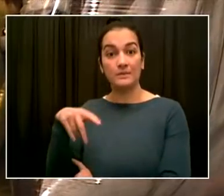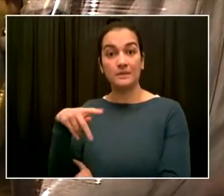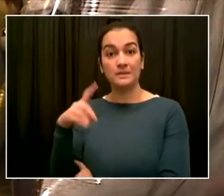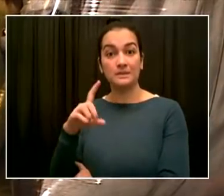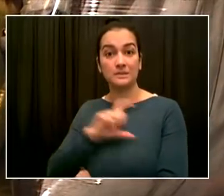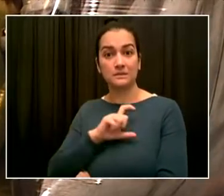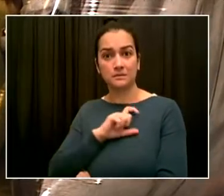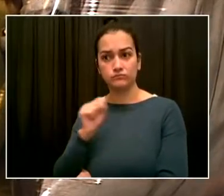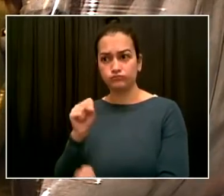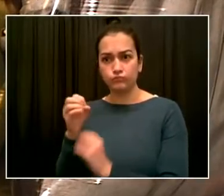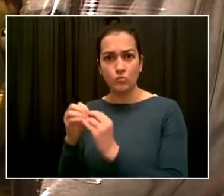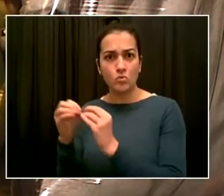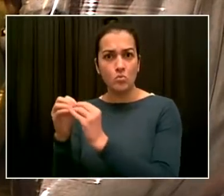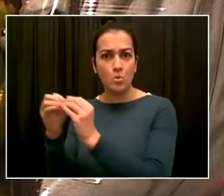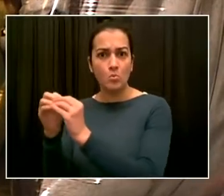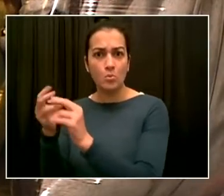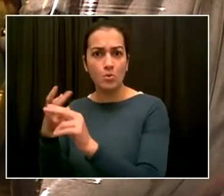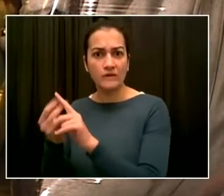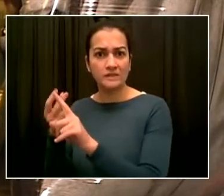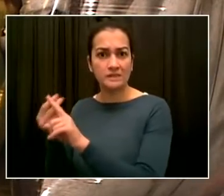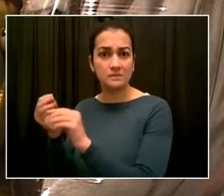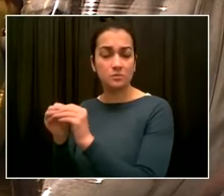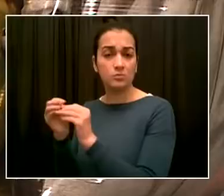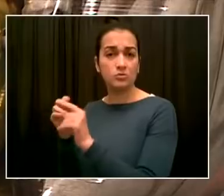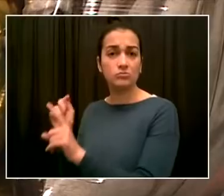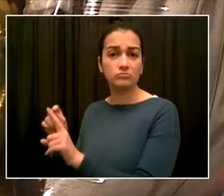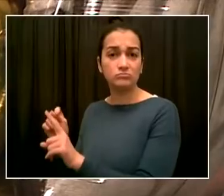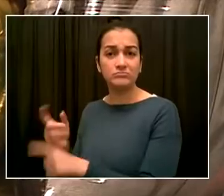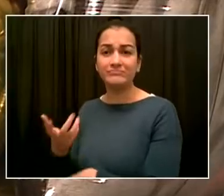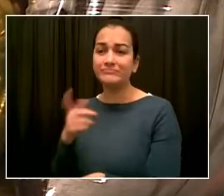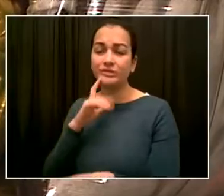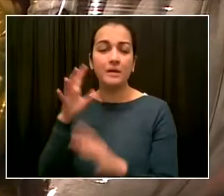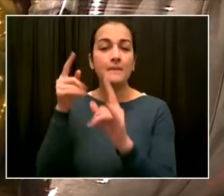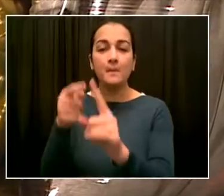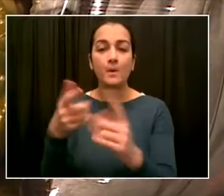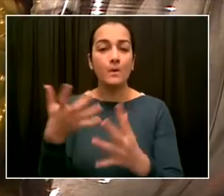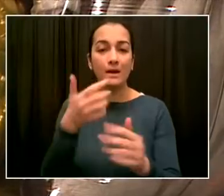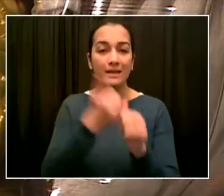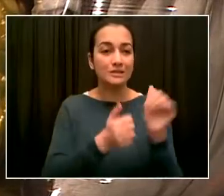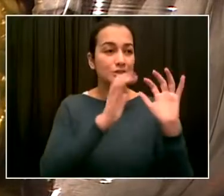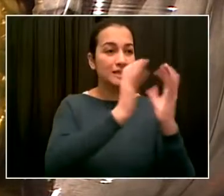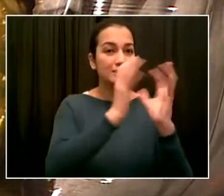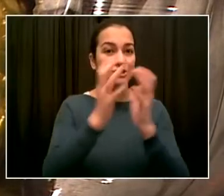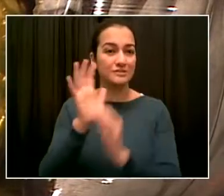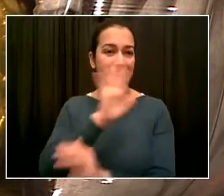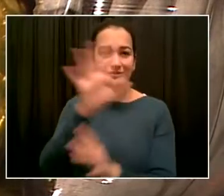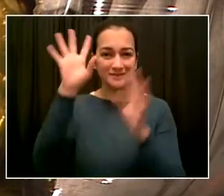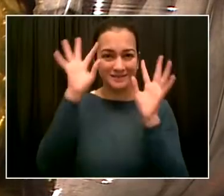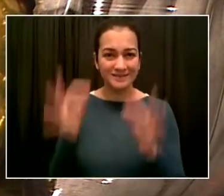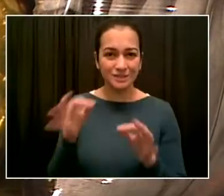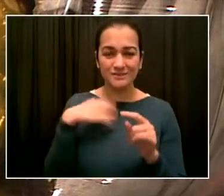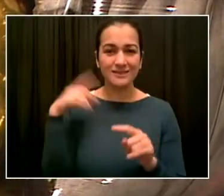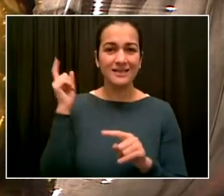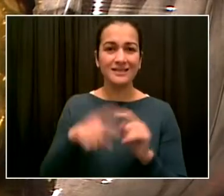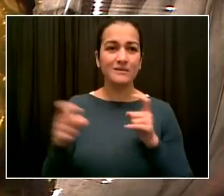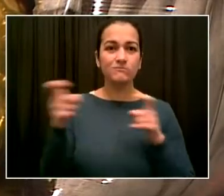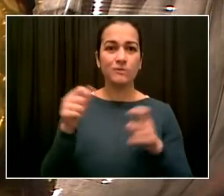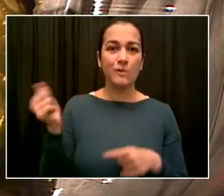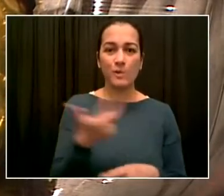why. It was well publicized that the option was there if people wanted to apply for the